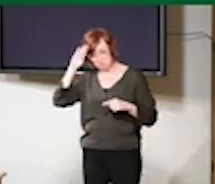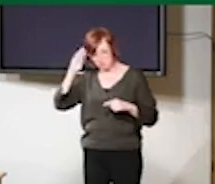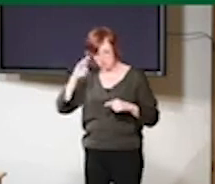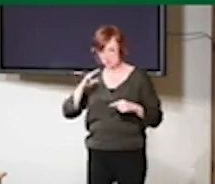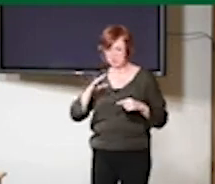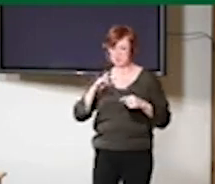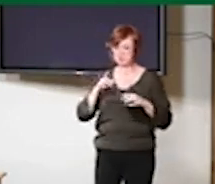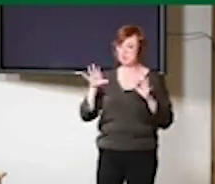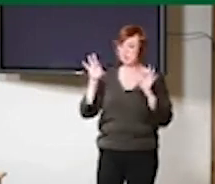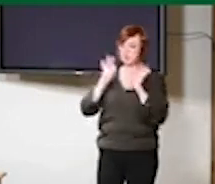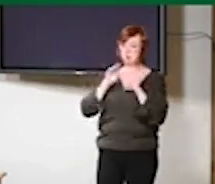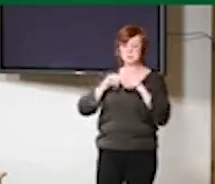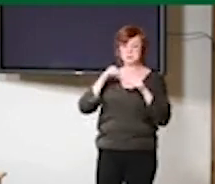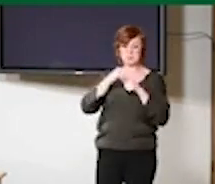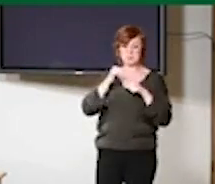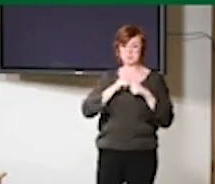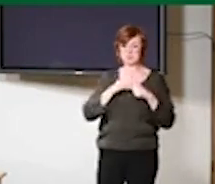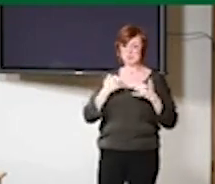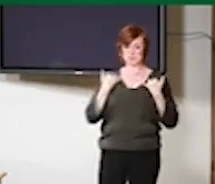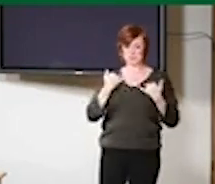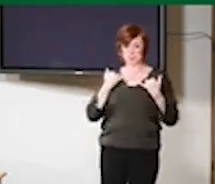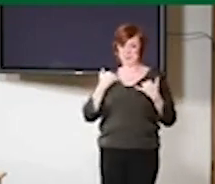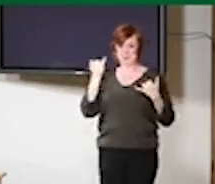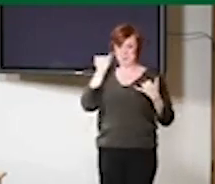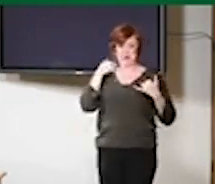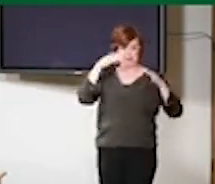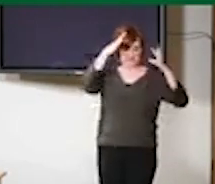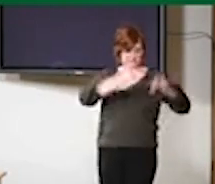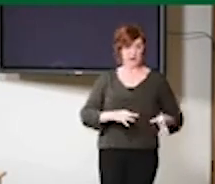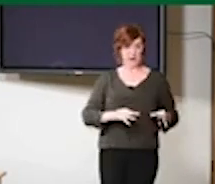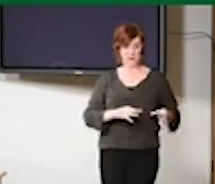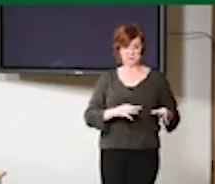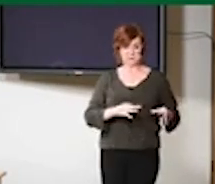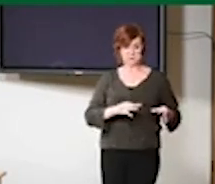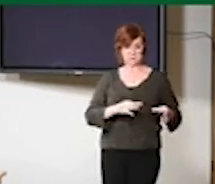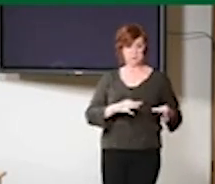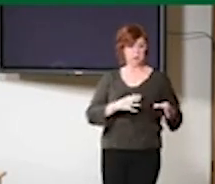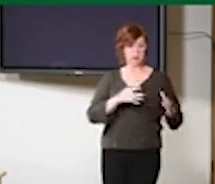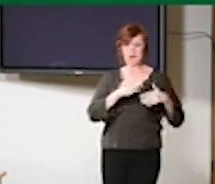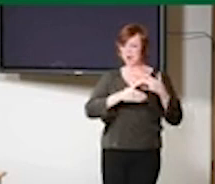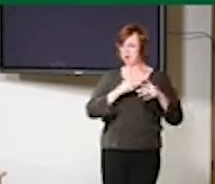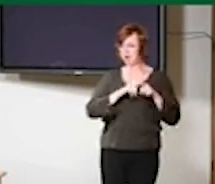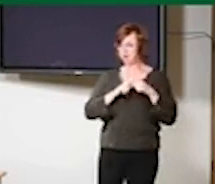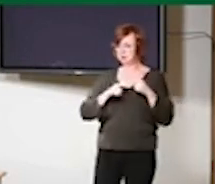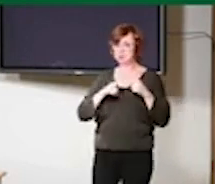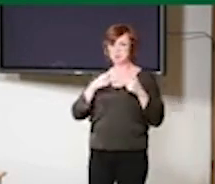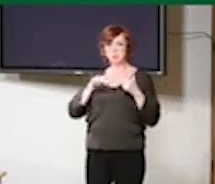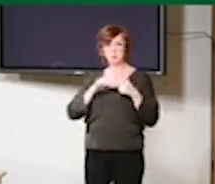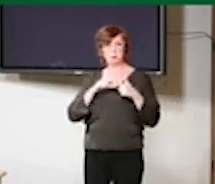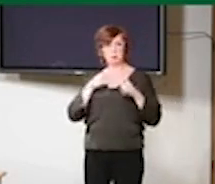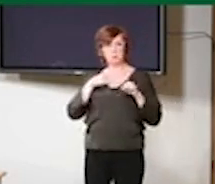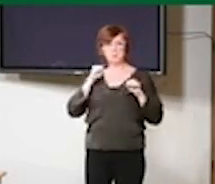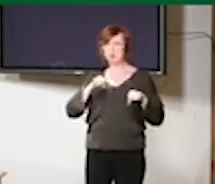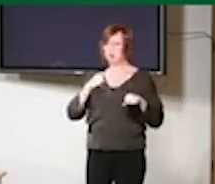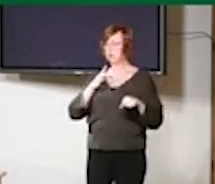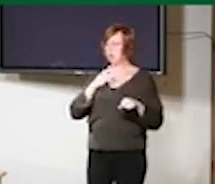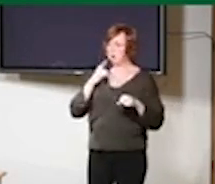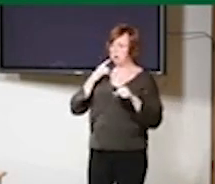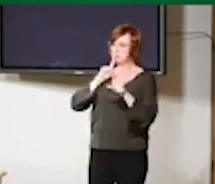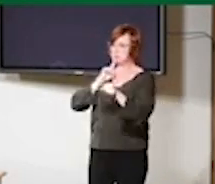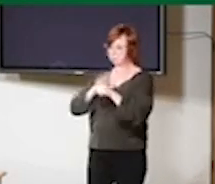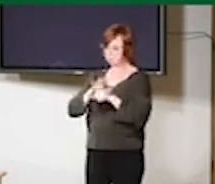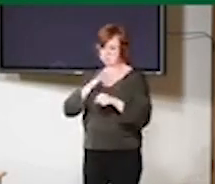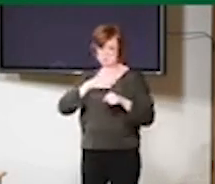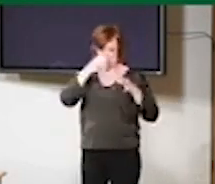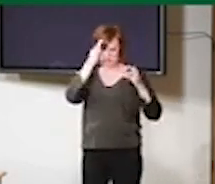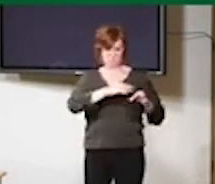day really don't have an impact for likely about 14 days into the future before you're able to see the impact